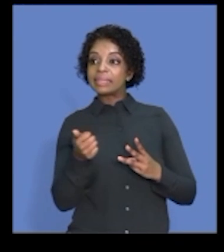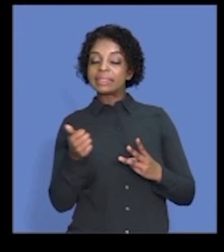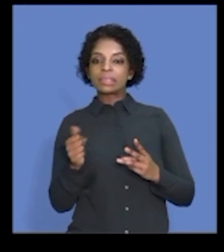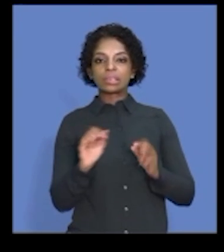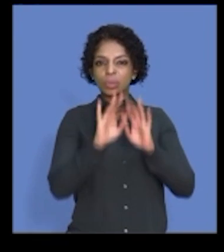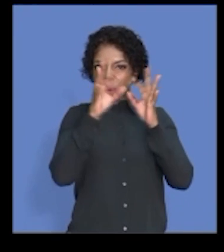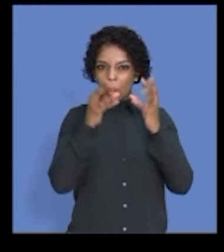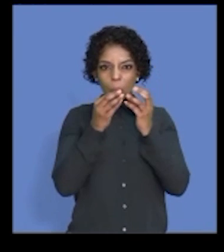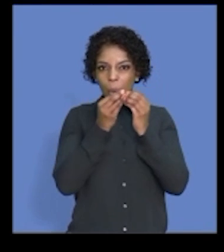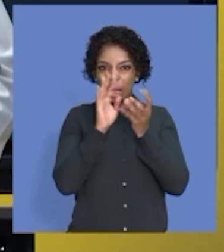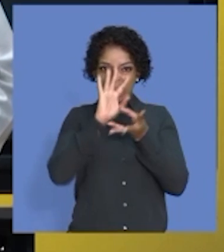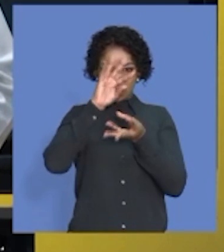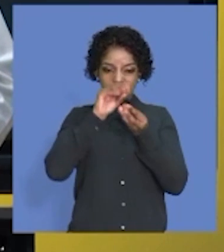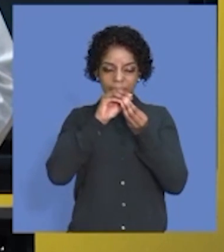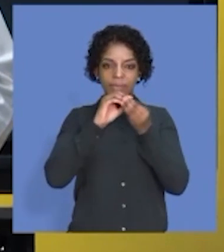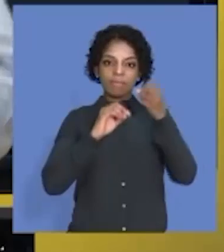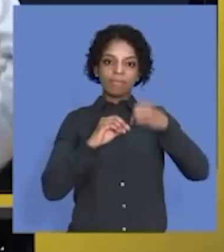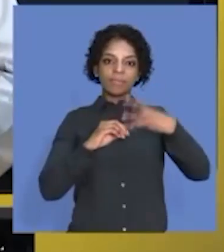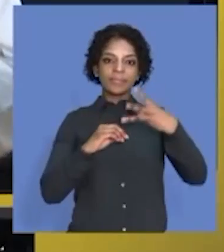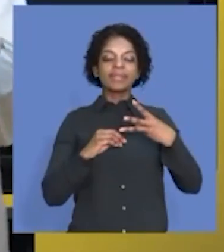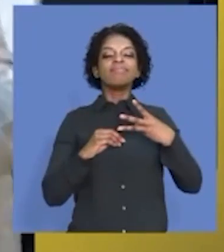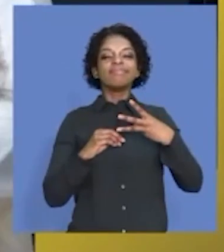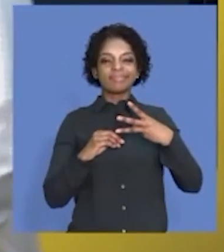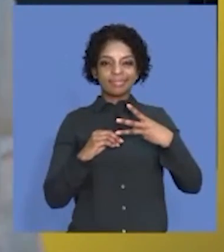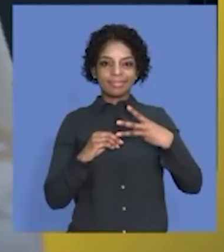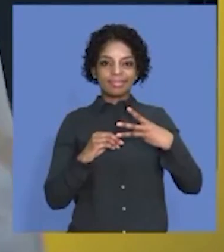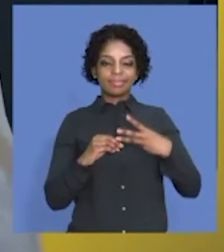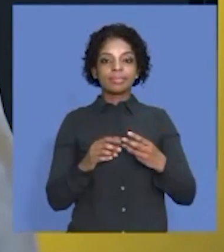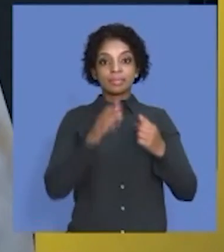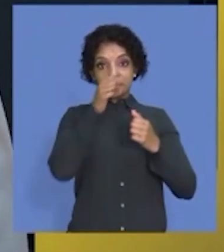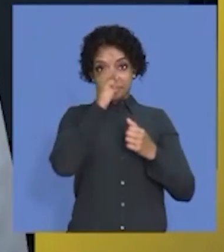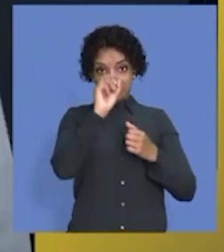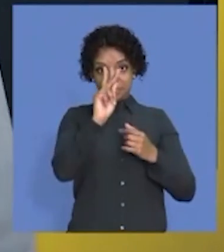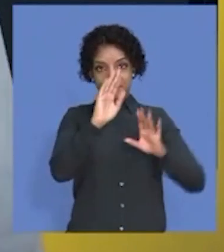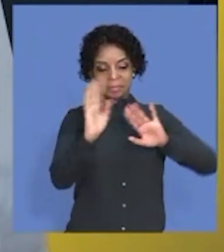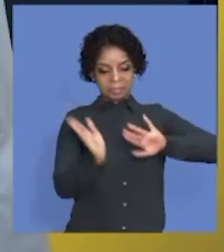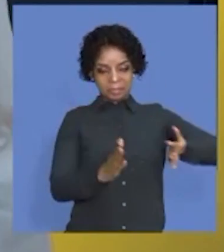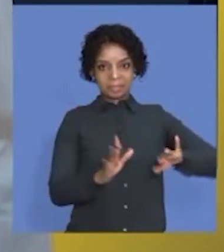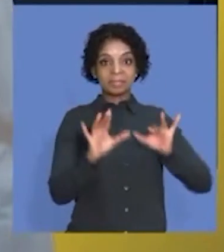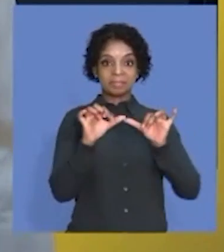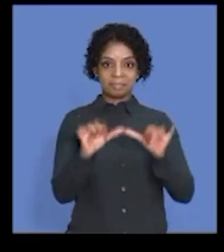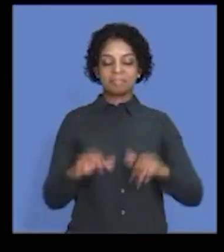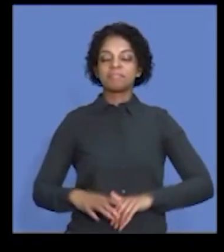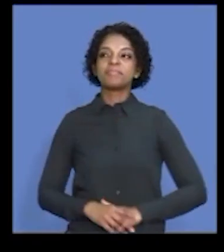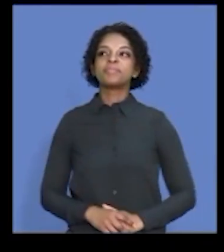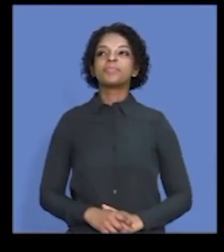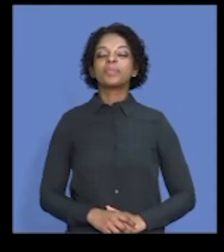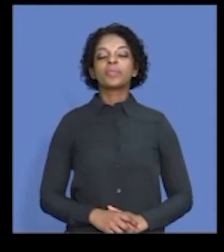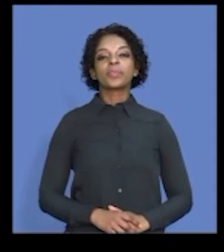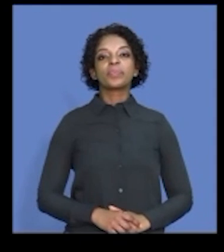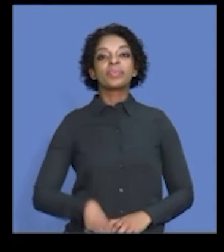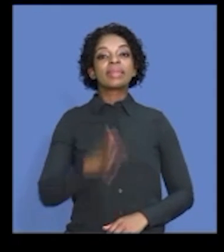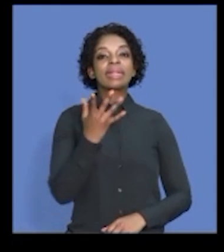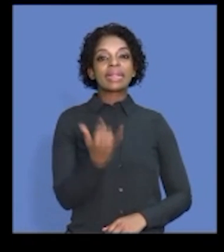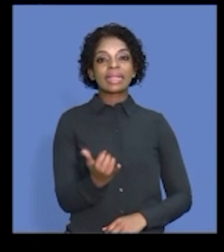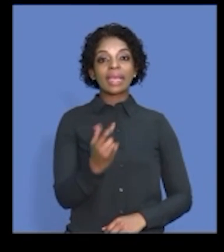components of the loan account in its place. Okay, we move on. Now you tell yourself, fine,